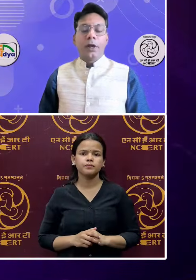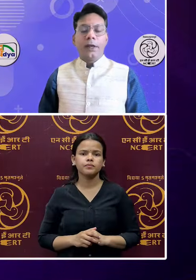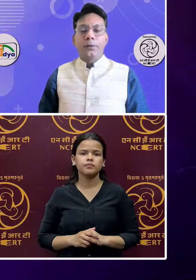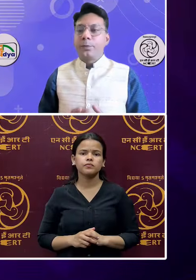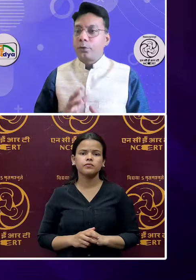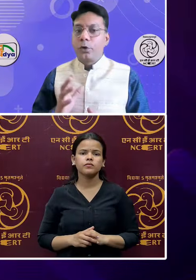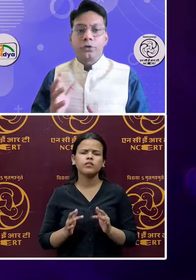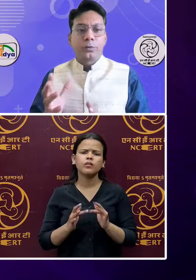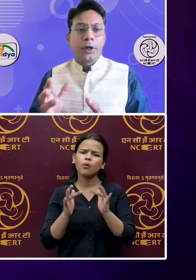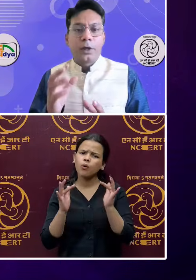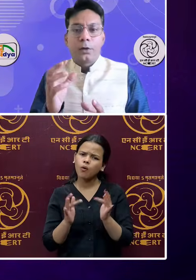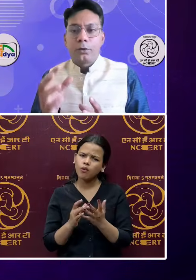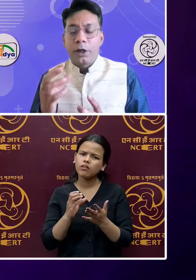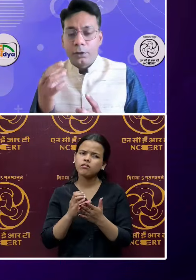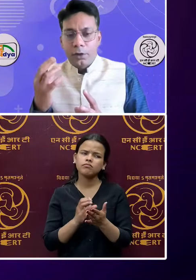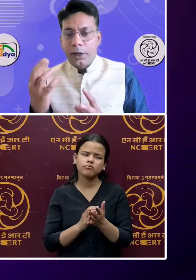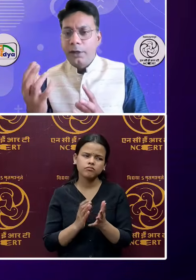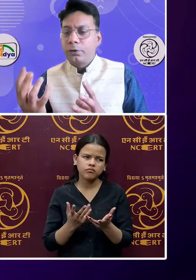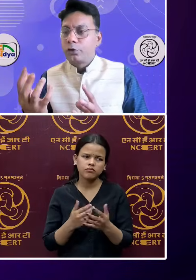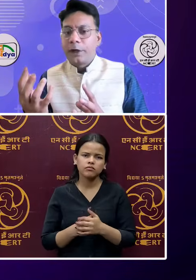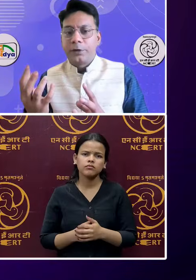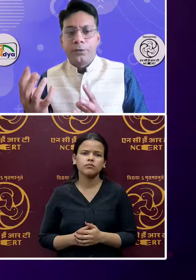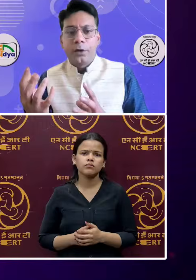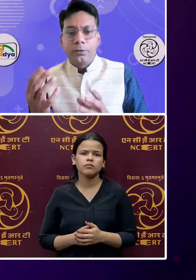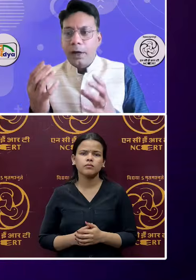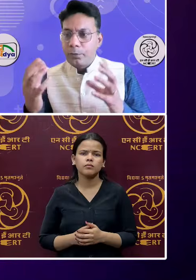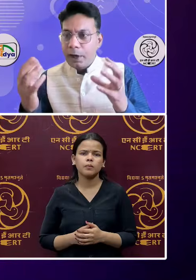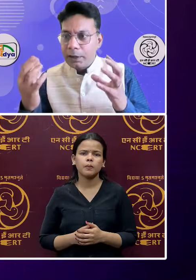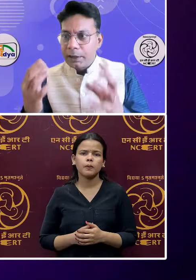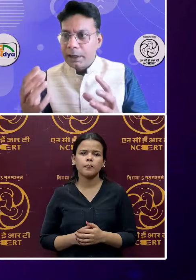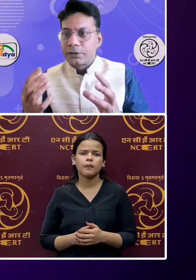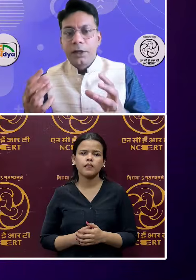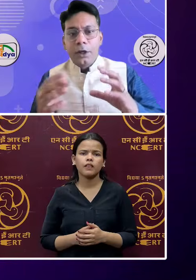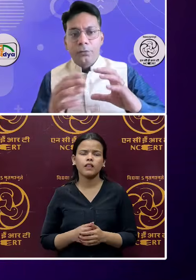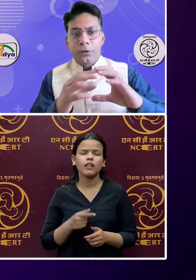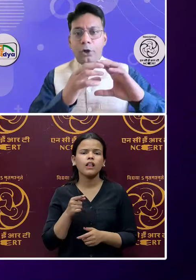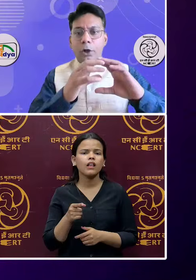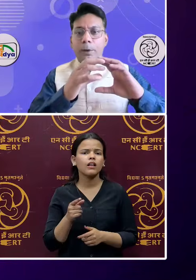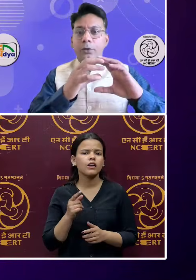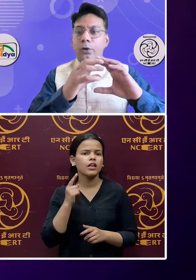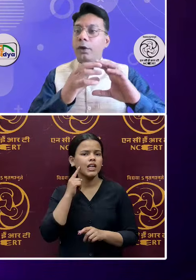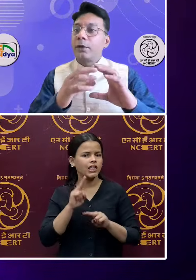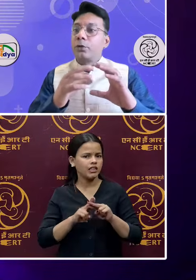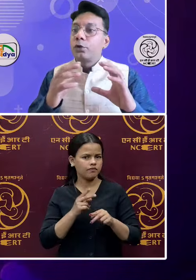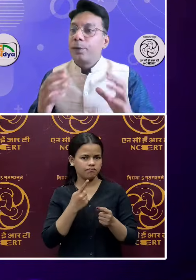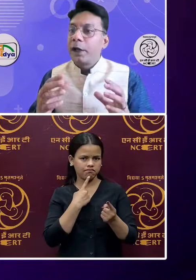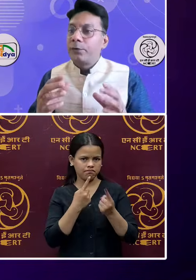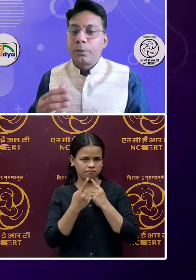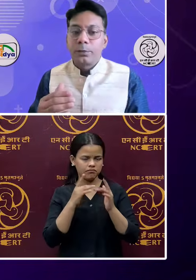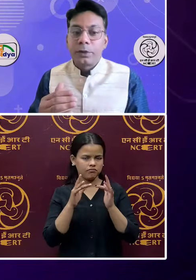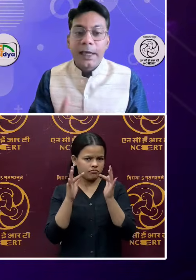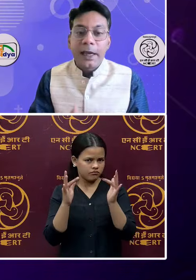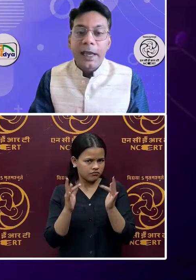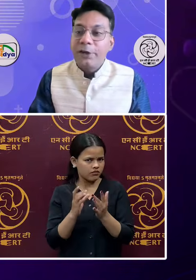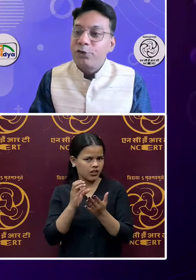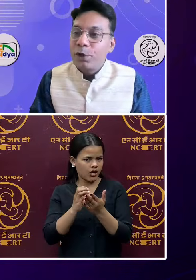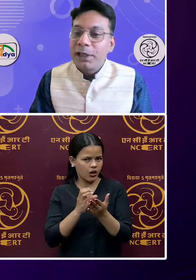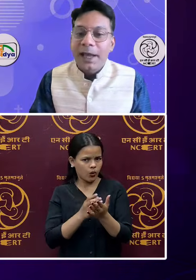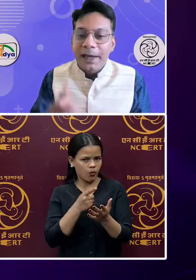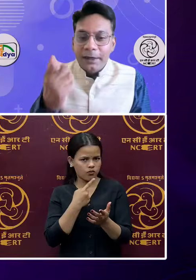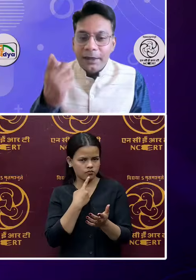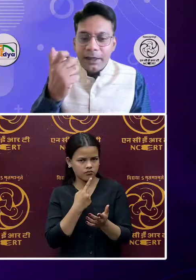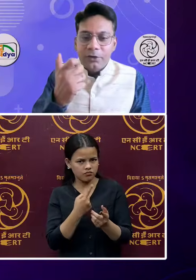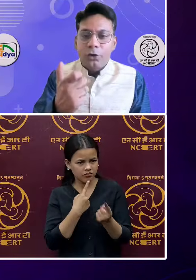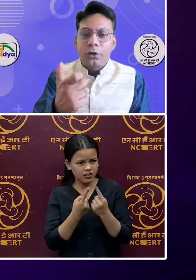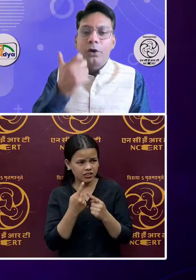So online course, in online course platform, what it is, if we talk about online course platform, they are actually